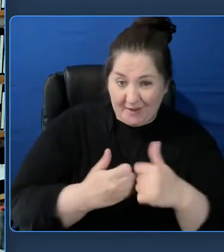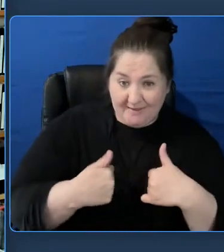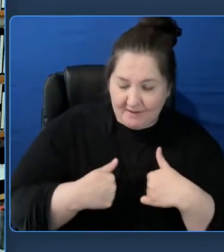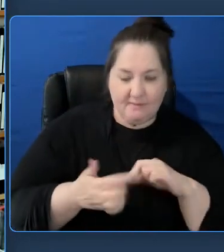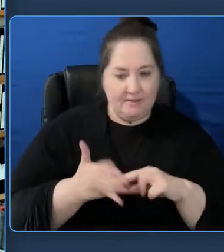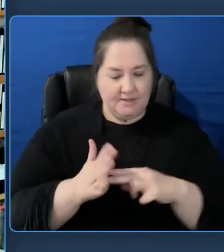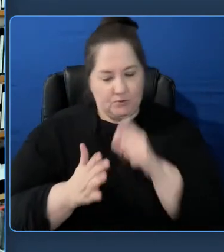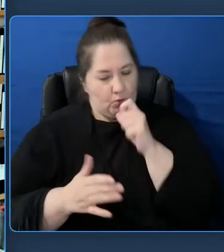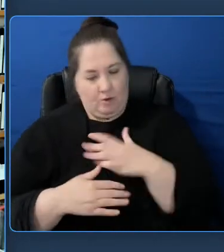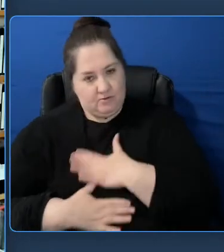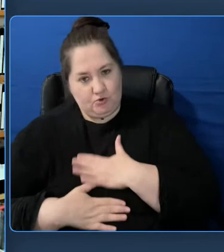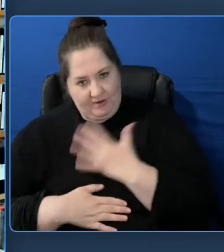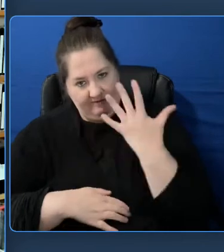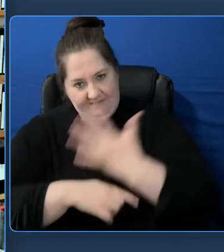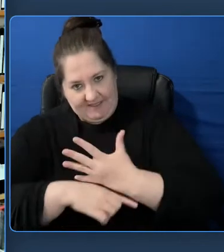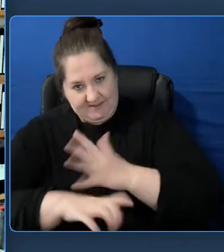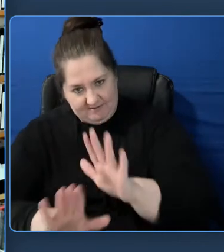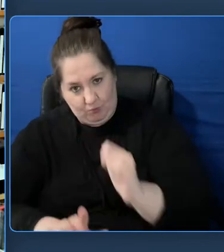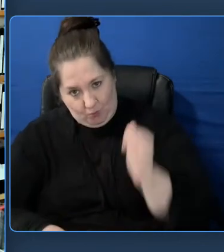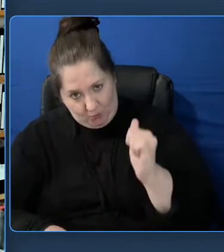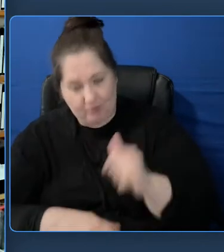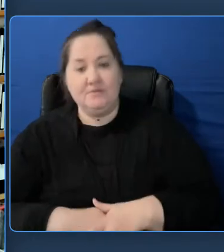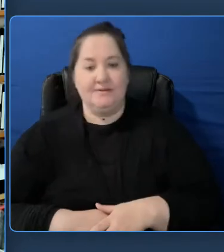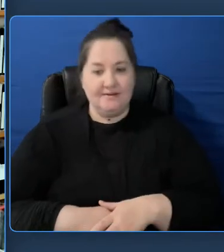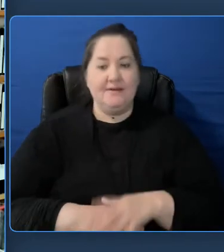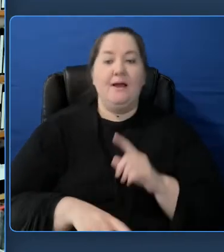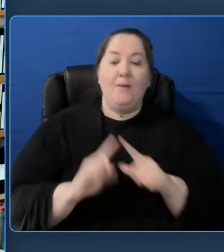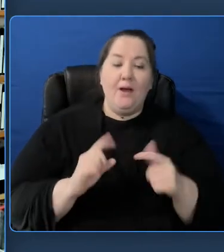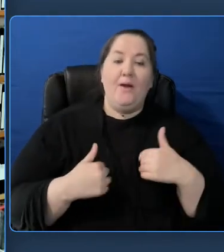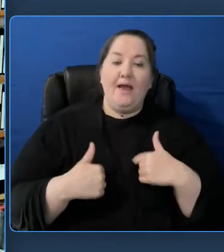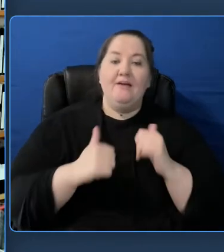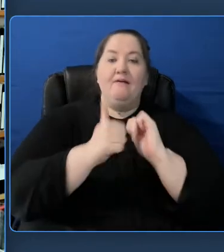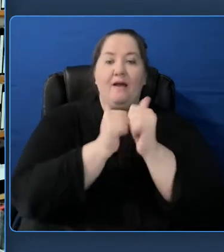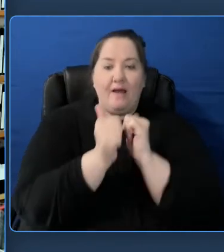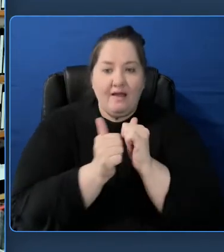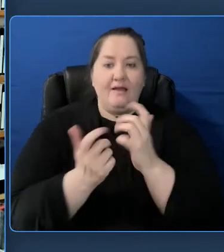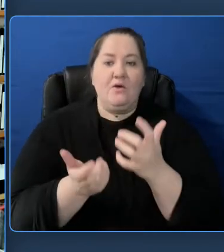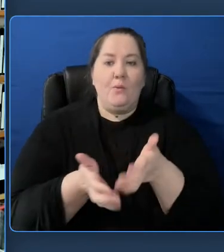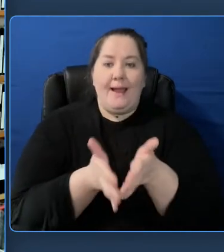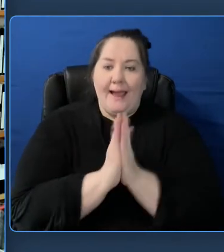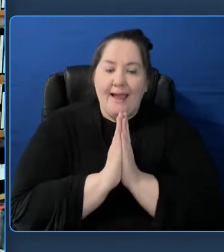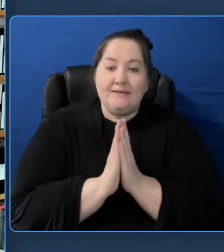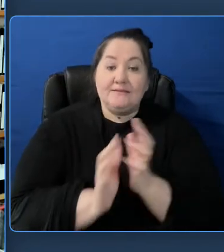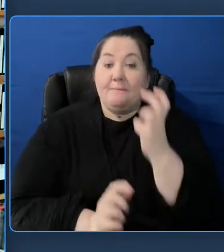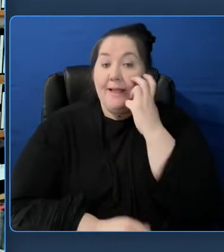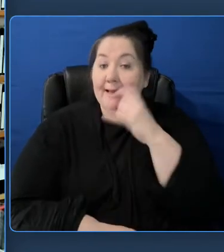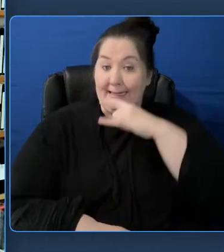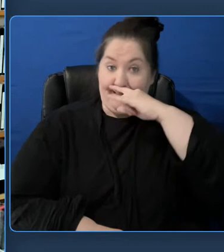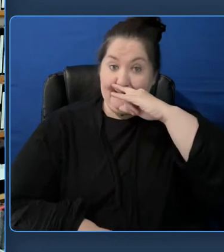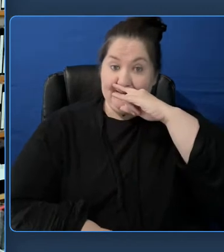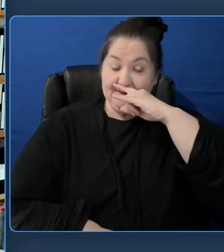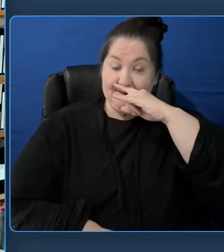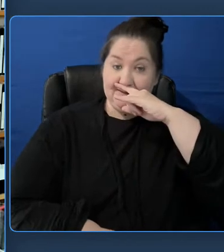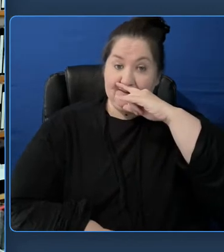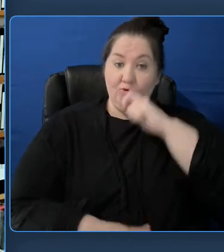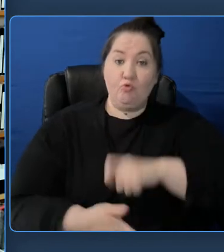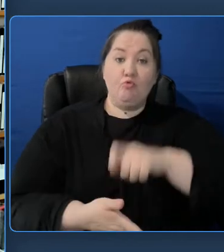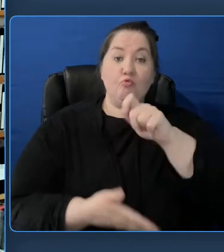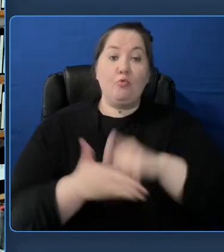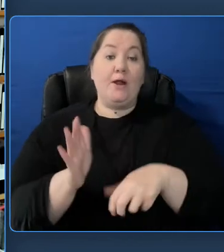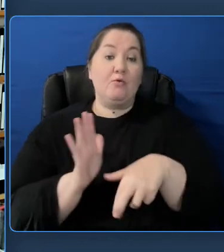you won't enjoy 5 days, I guarantee you. We even have a contest where we ask blind kids to